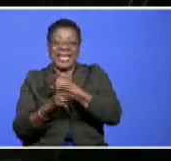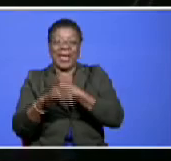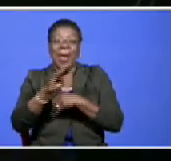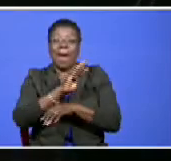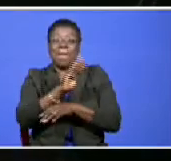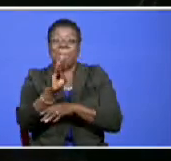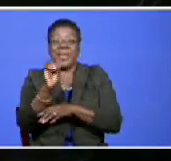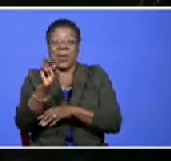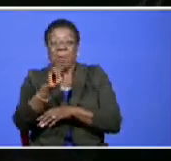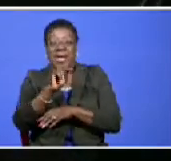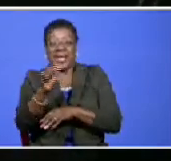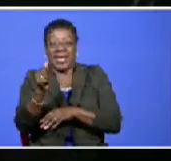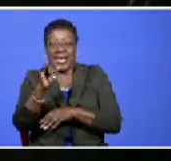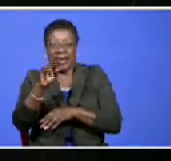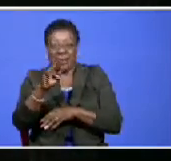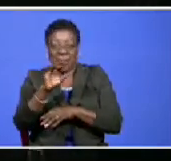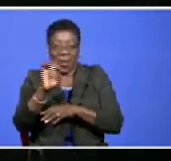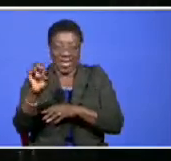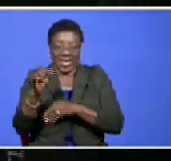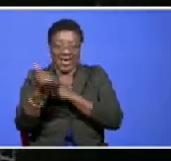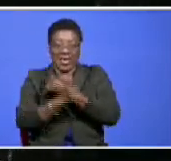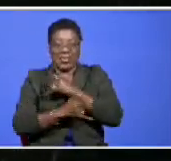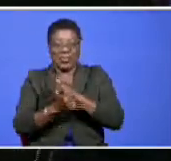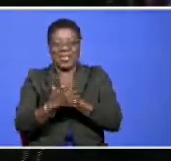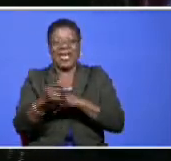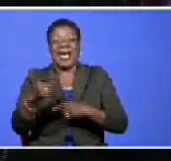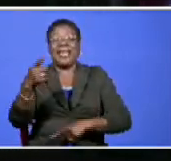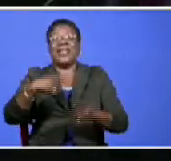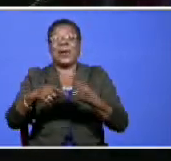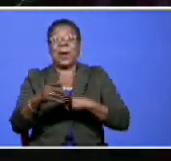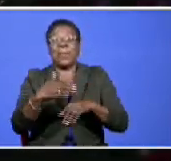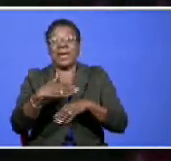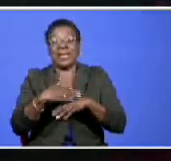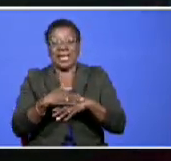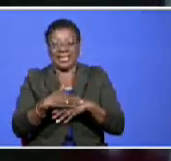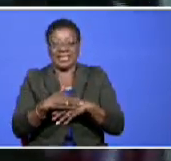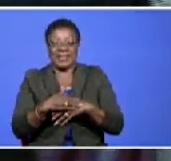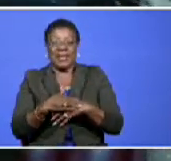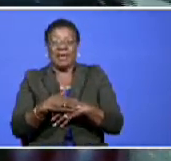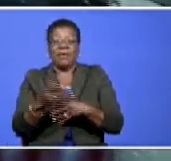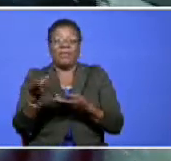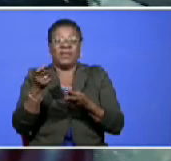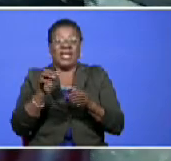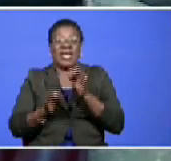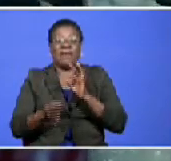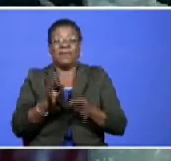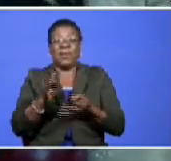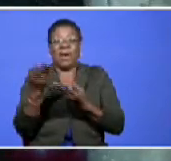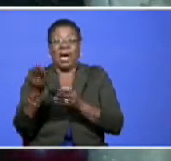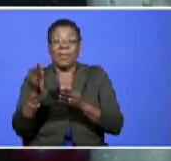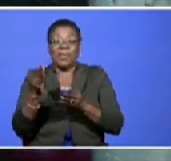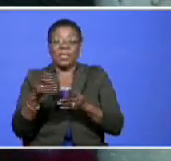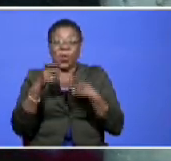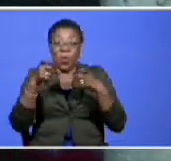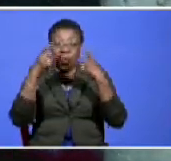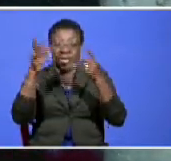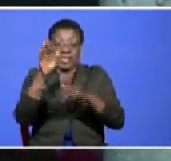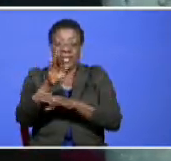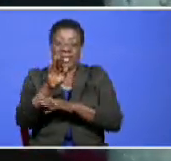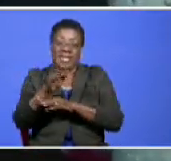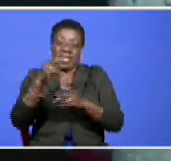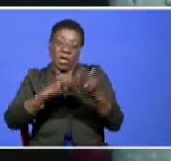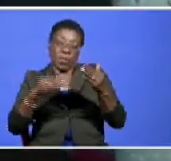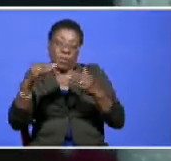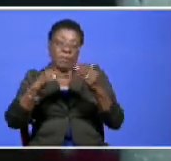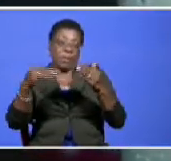will come back at it again next month. As you know, it's a home and away series against all 3 teams. If the Bahamas wins this group, they will be promoted up to Group B, so let's hope for